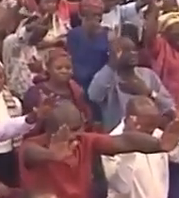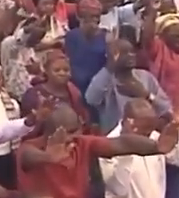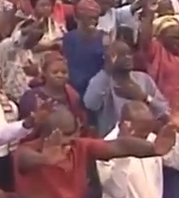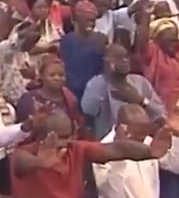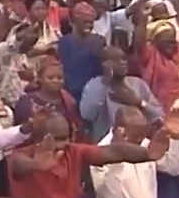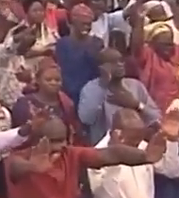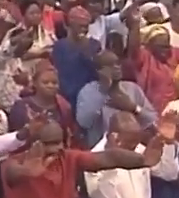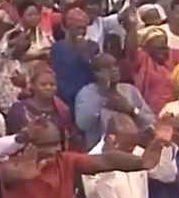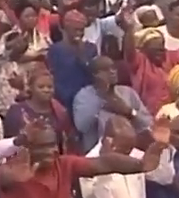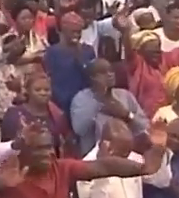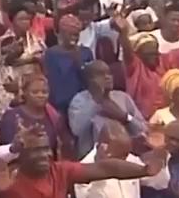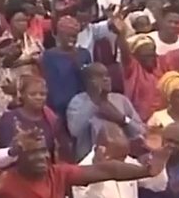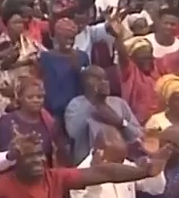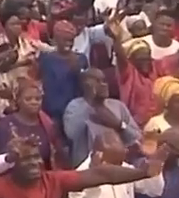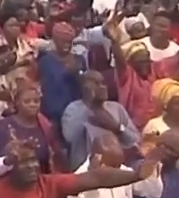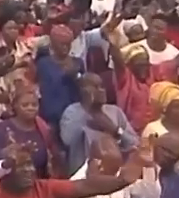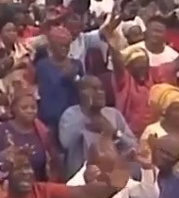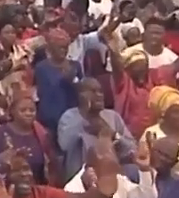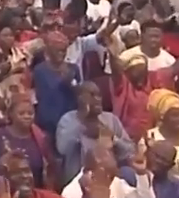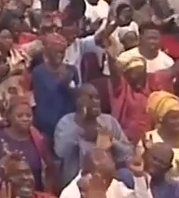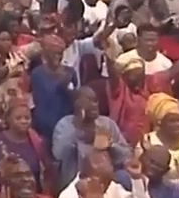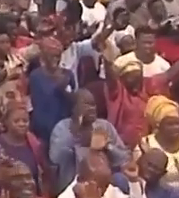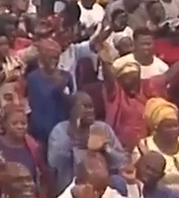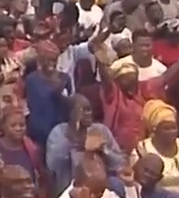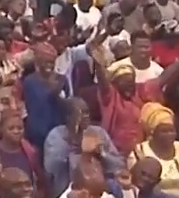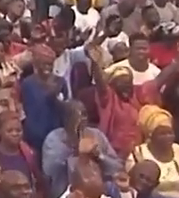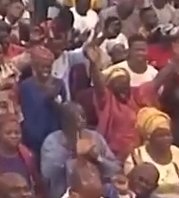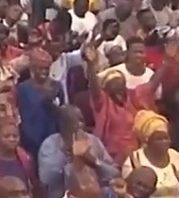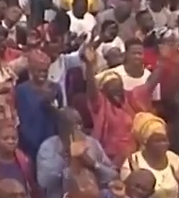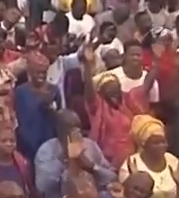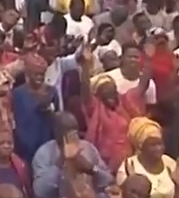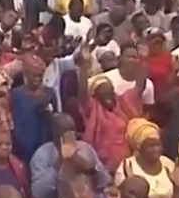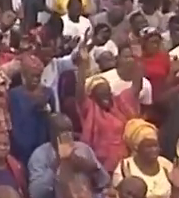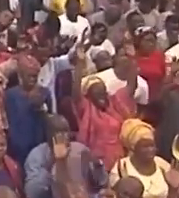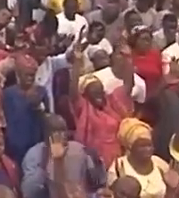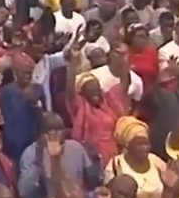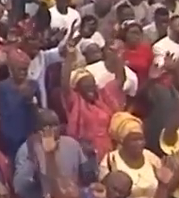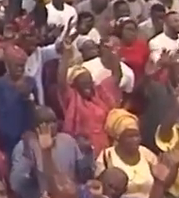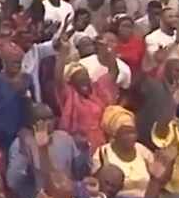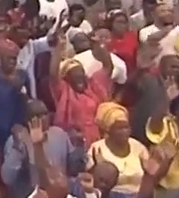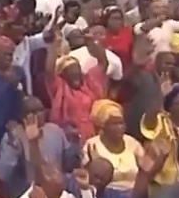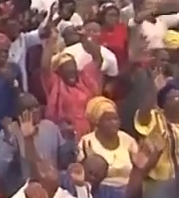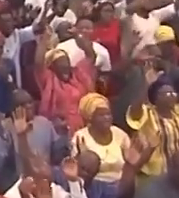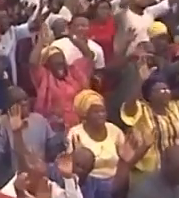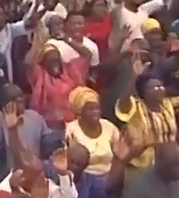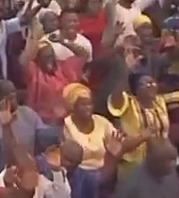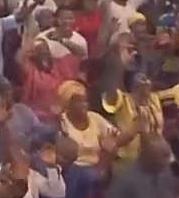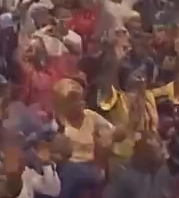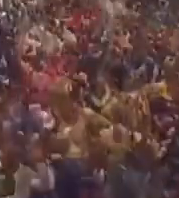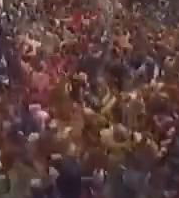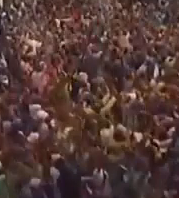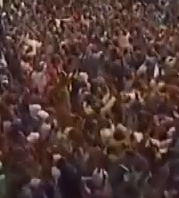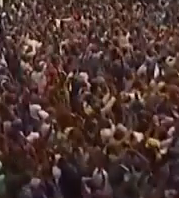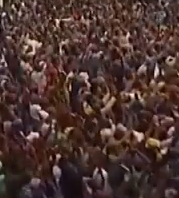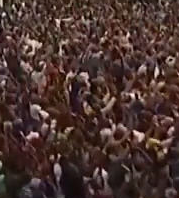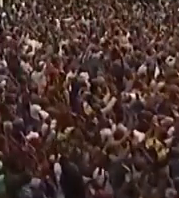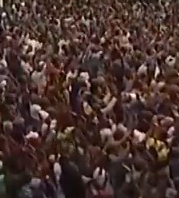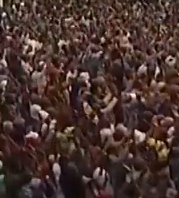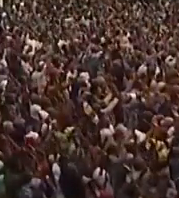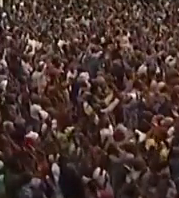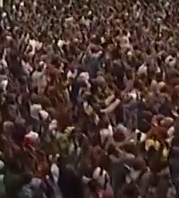Confirm it in every life, Lord. In Jesus' name I pray.